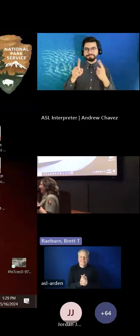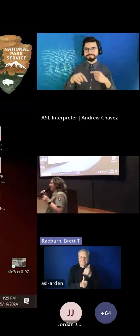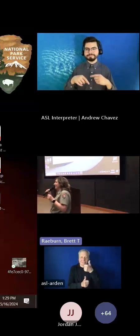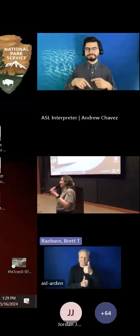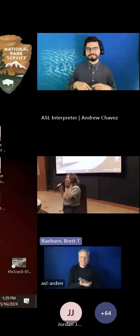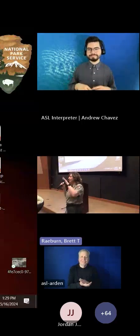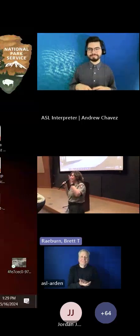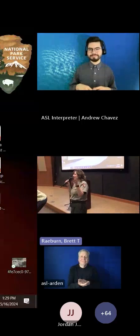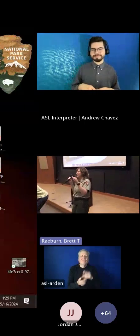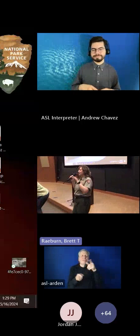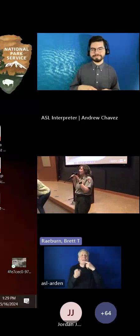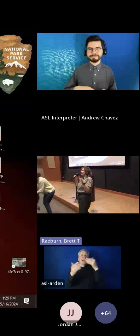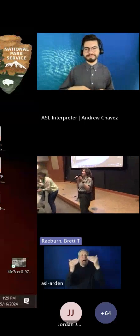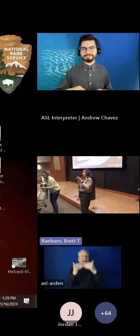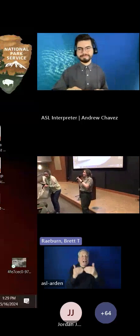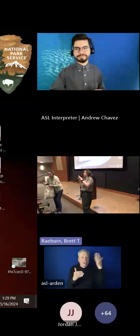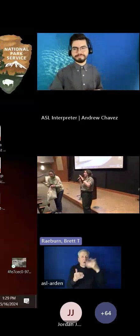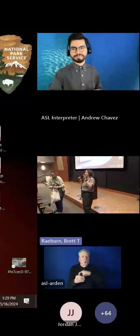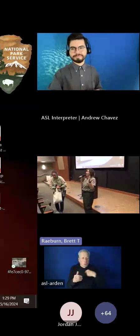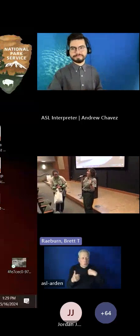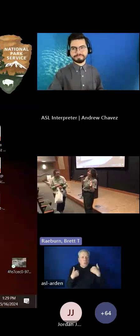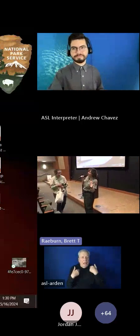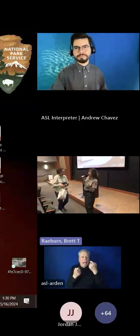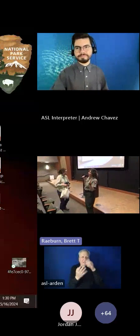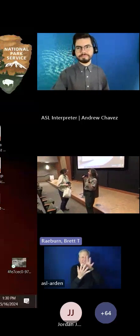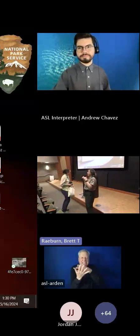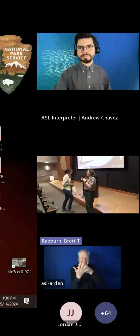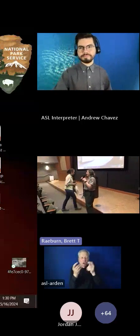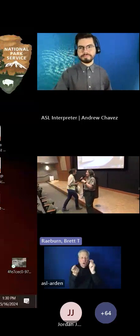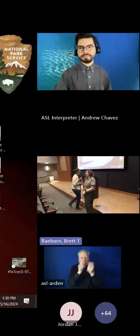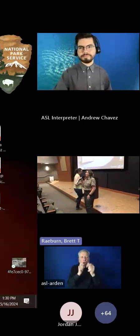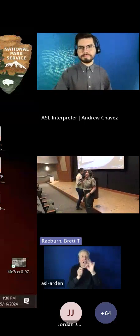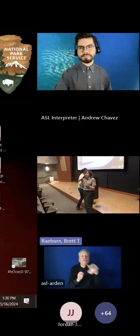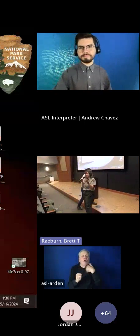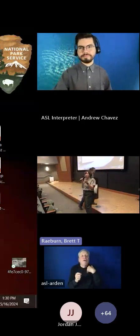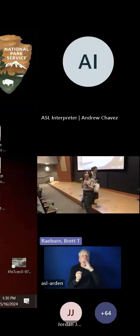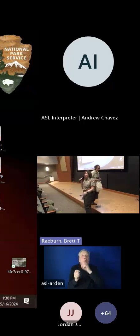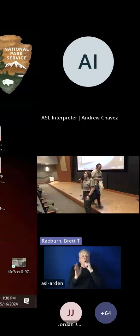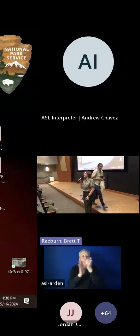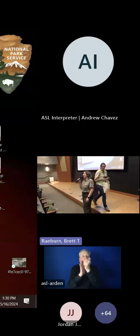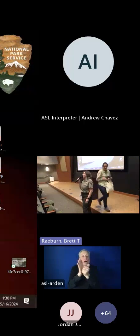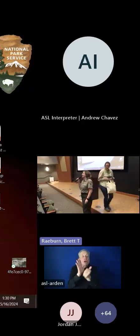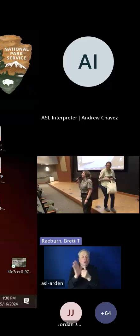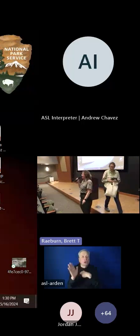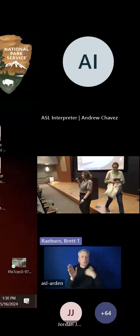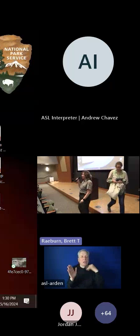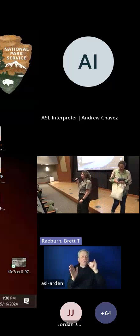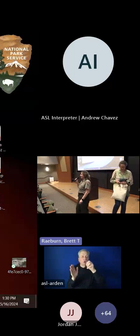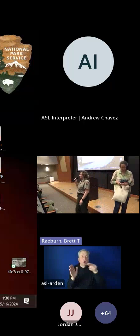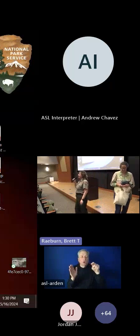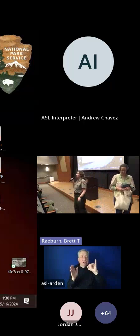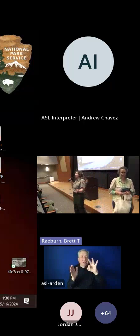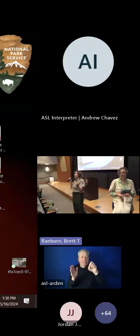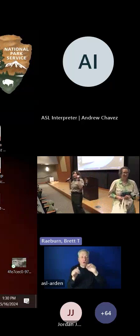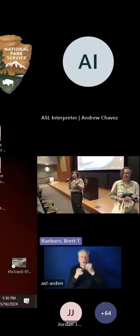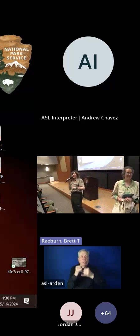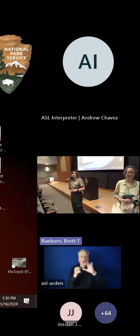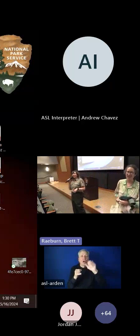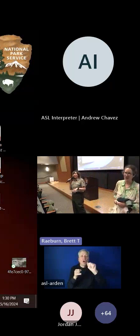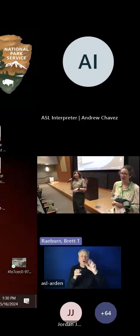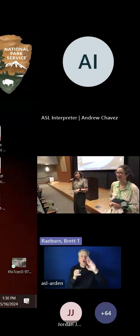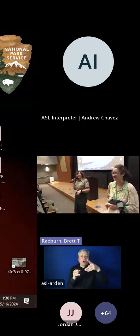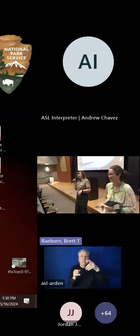All right, next up, we did have a little bit of a schedule change in case you have the old agenda. We have Jennifer Carpenter with us today. She's going to talk to us a little